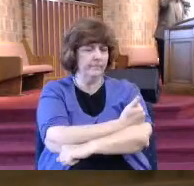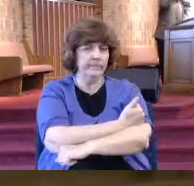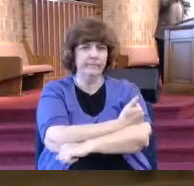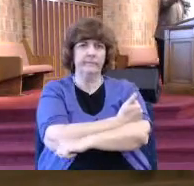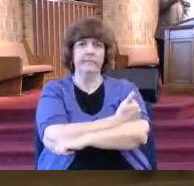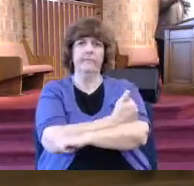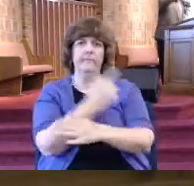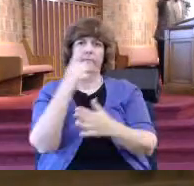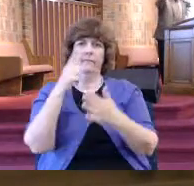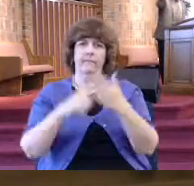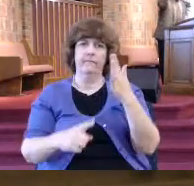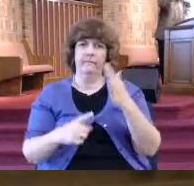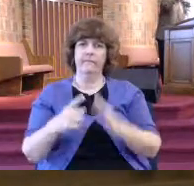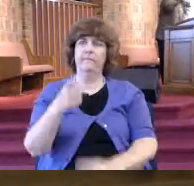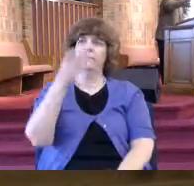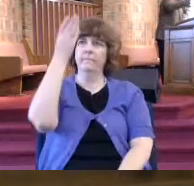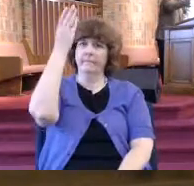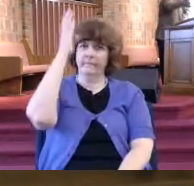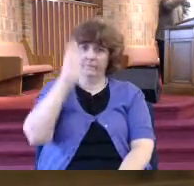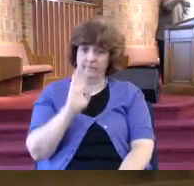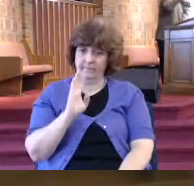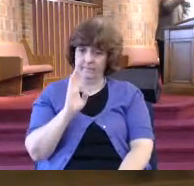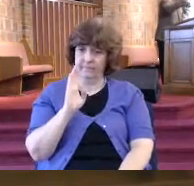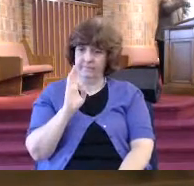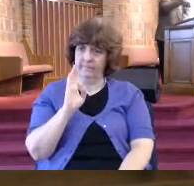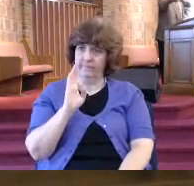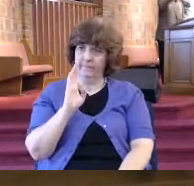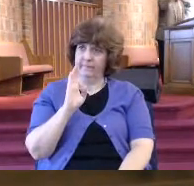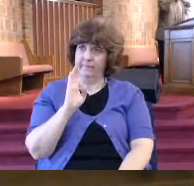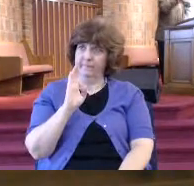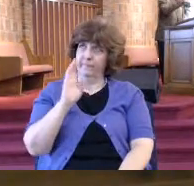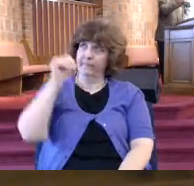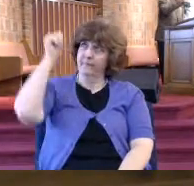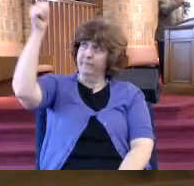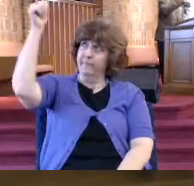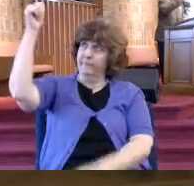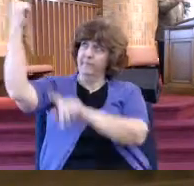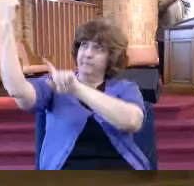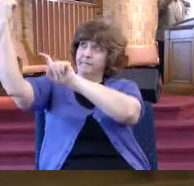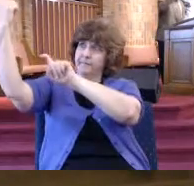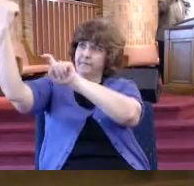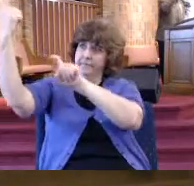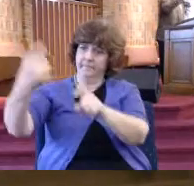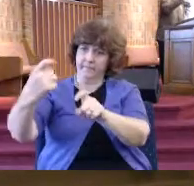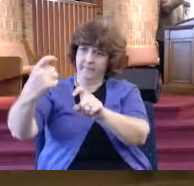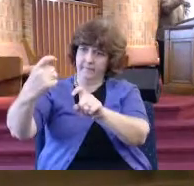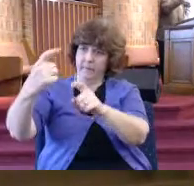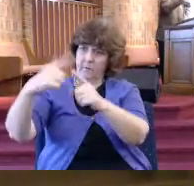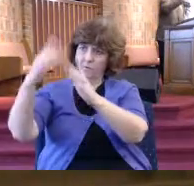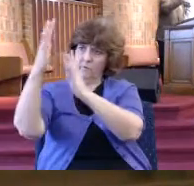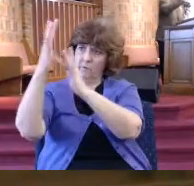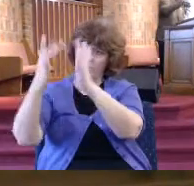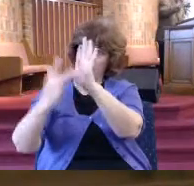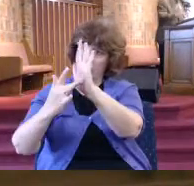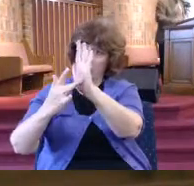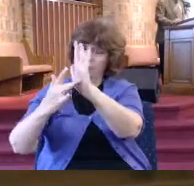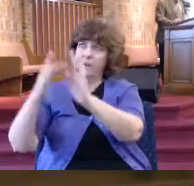from himself to Jesus, his son. Hear him.